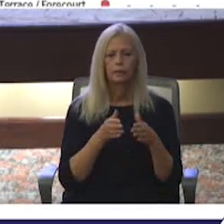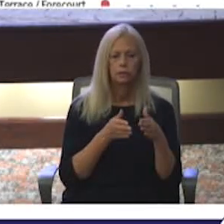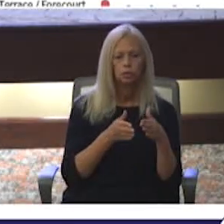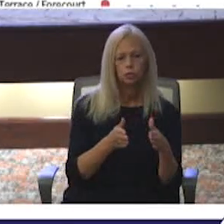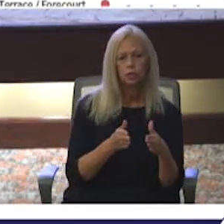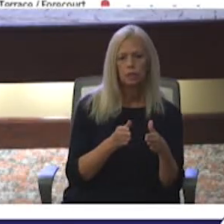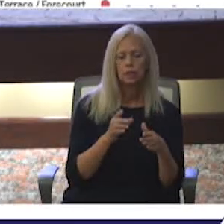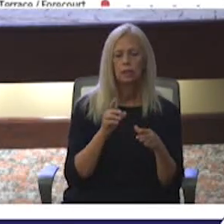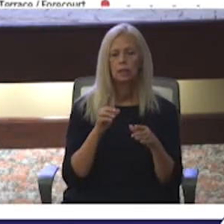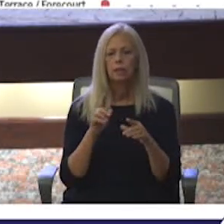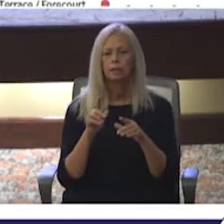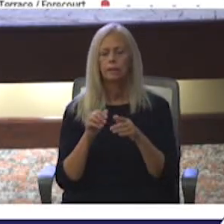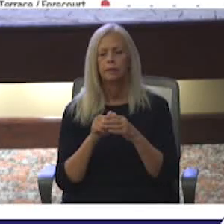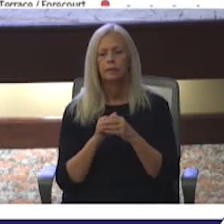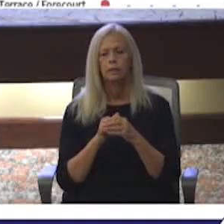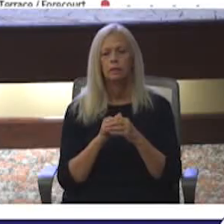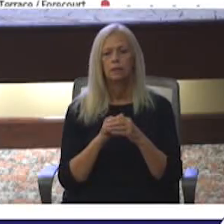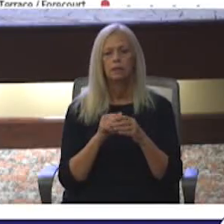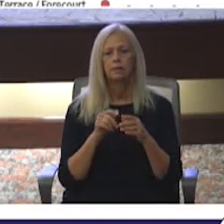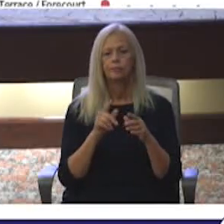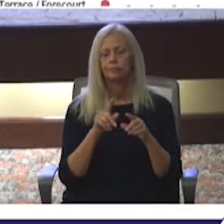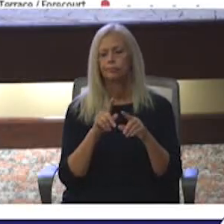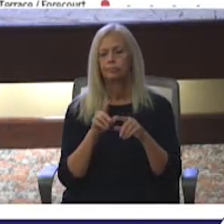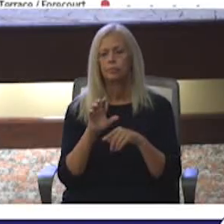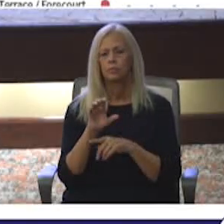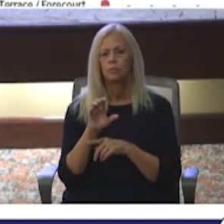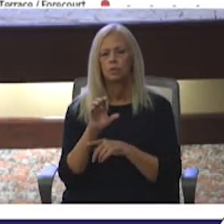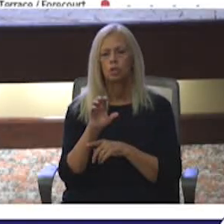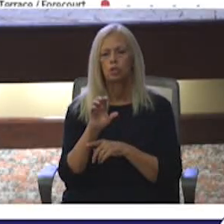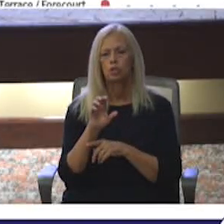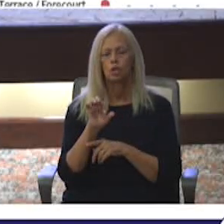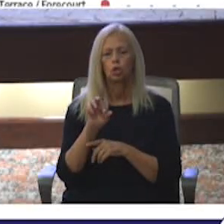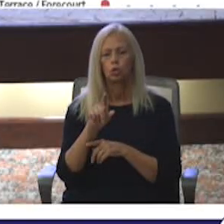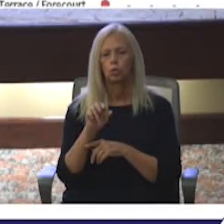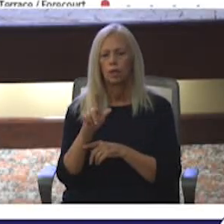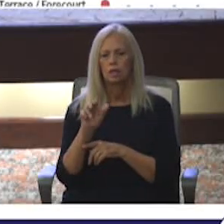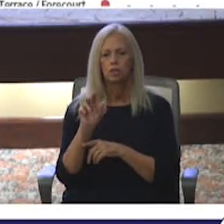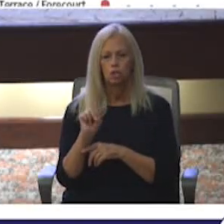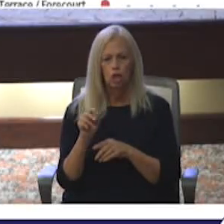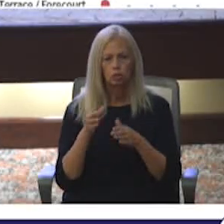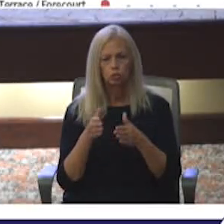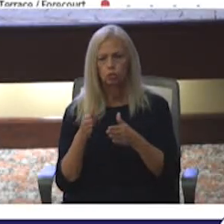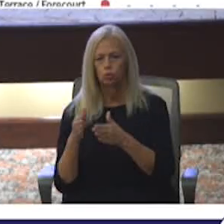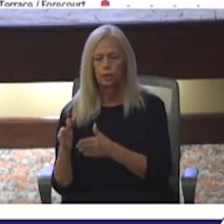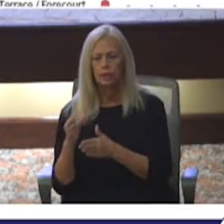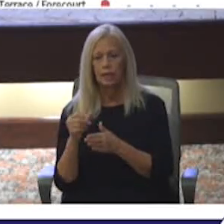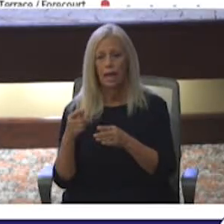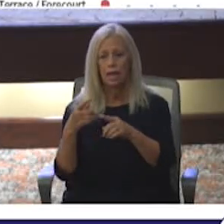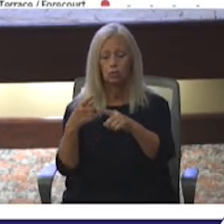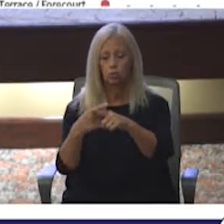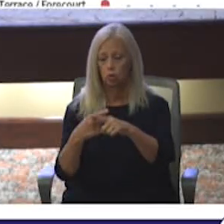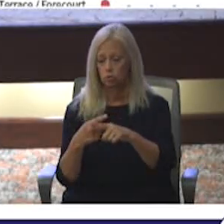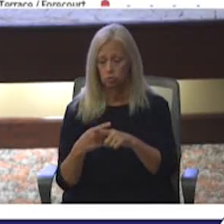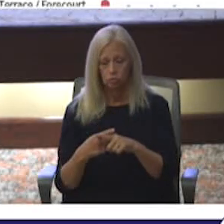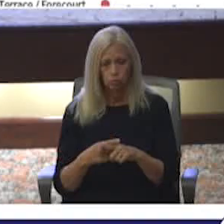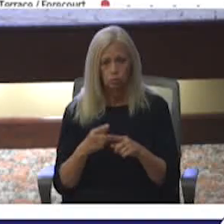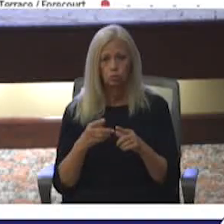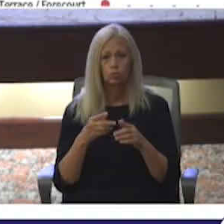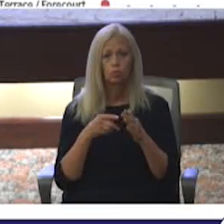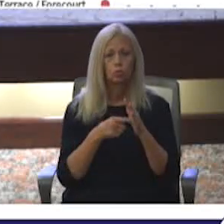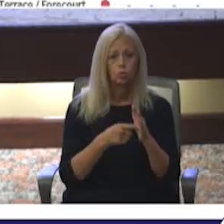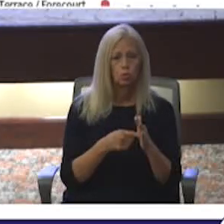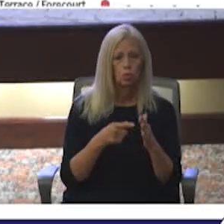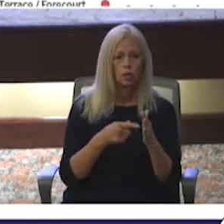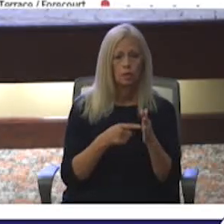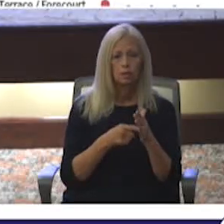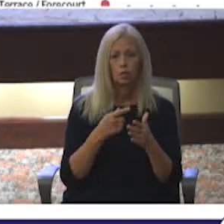to an arterial to a circulation street. Those are all defined. And we have cross sections of all those street types to show this is what